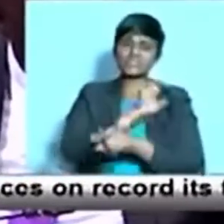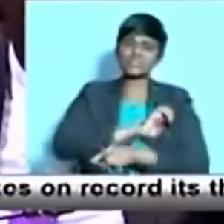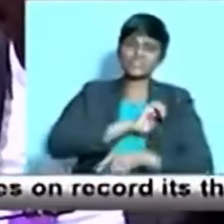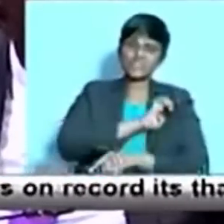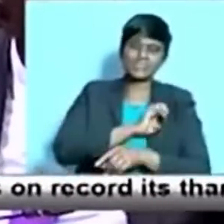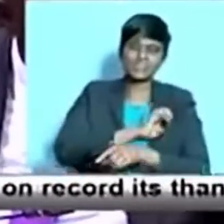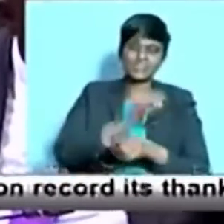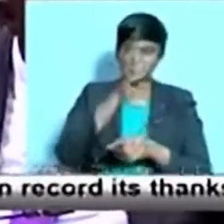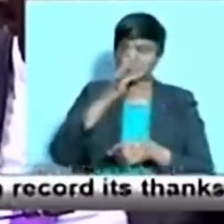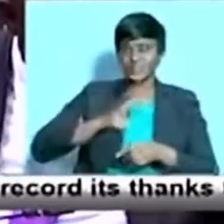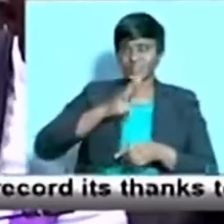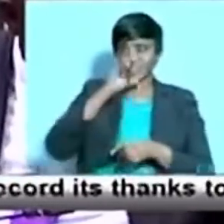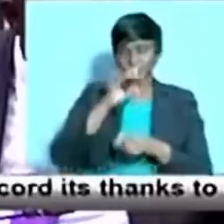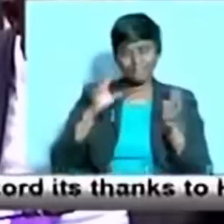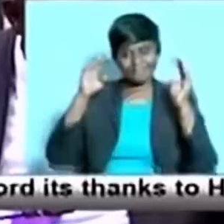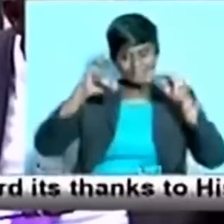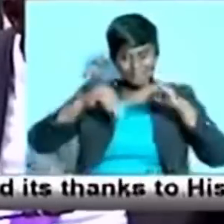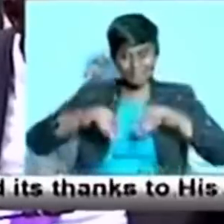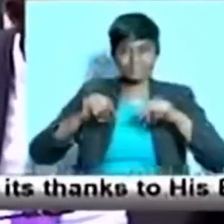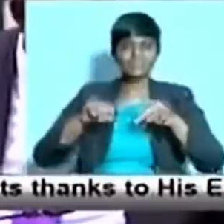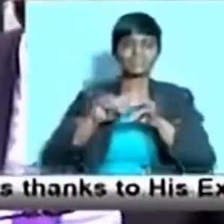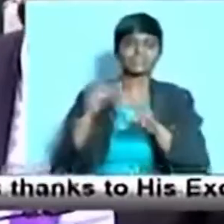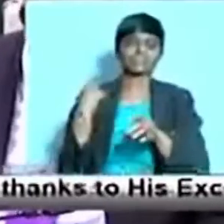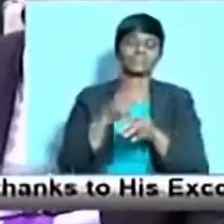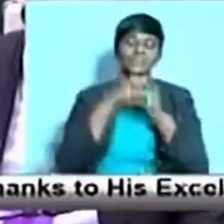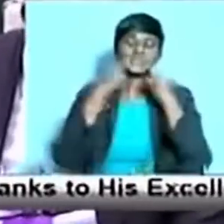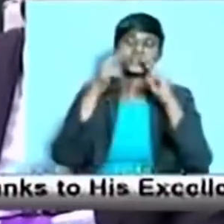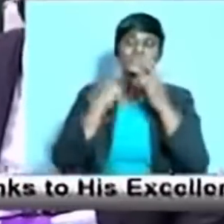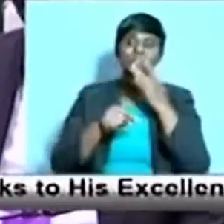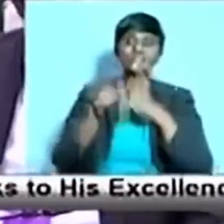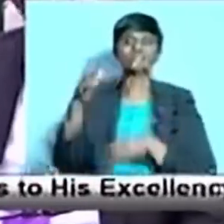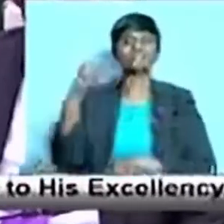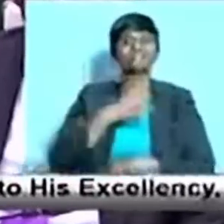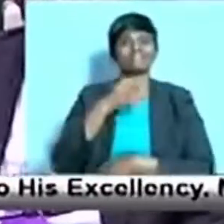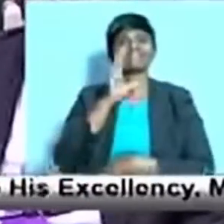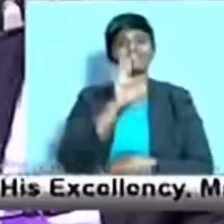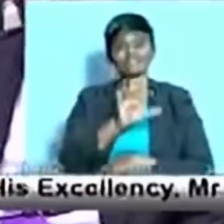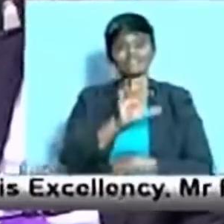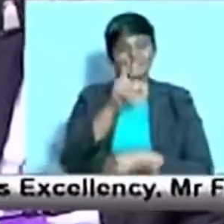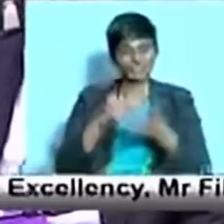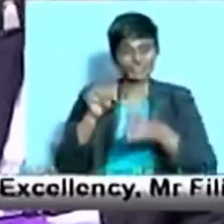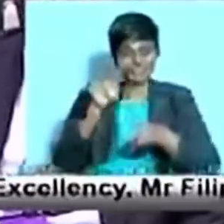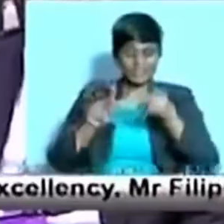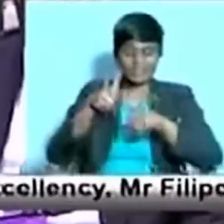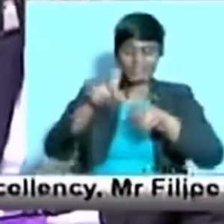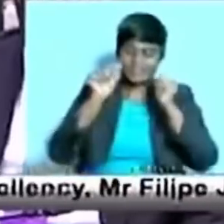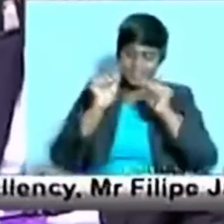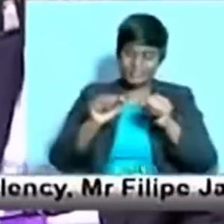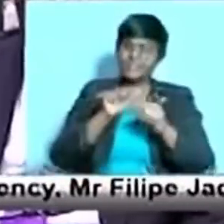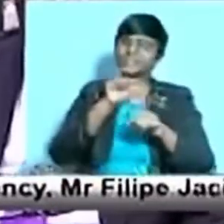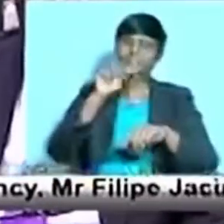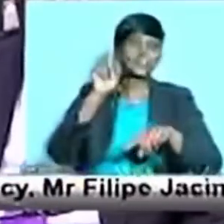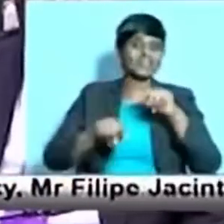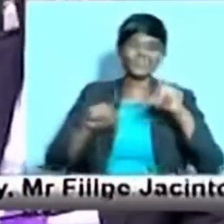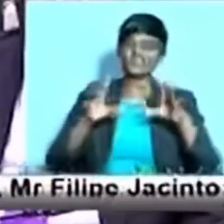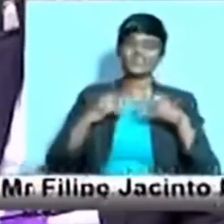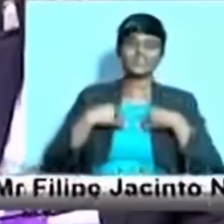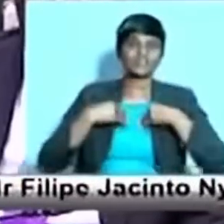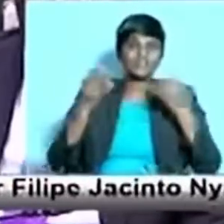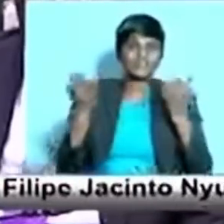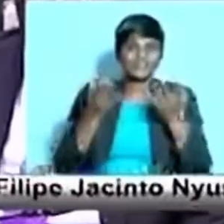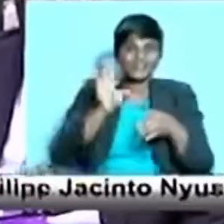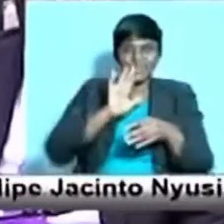etiquette, Madam Speaker, drop in this House as a result of this bitterness, that people cannot swallow